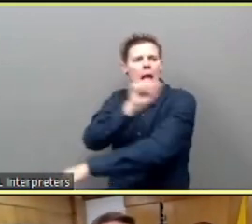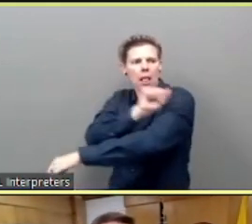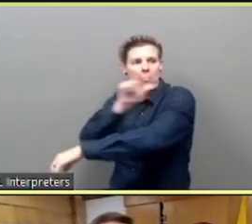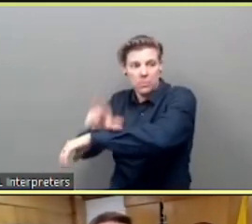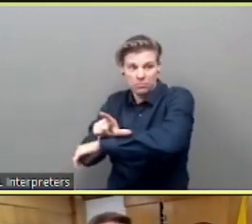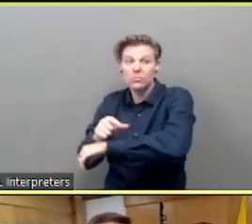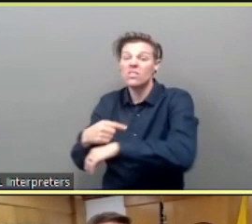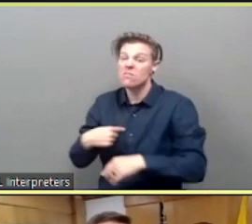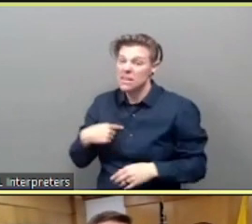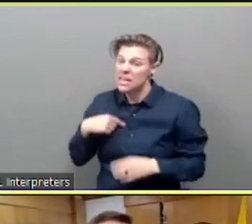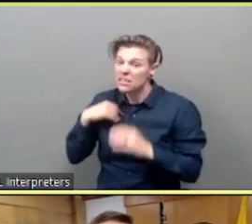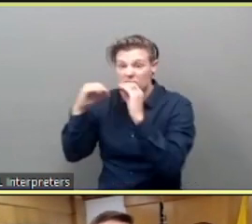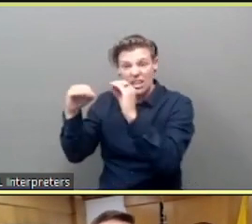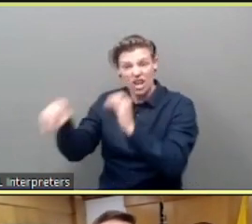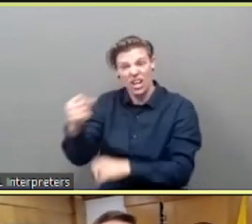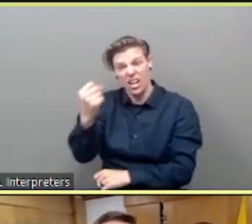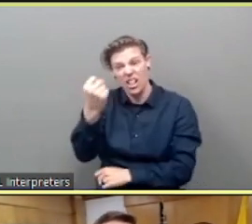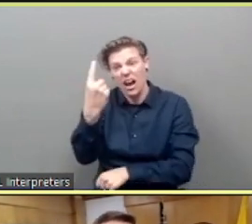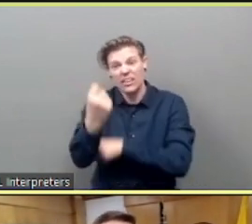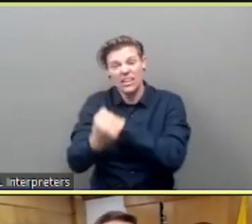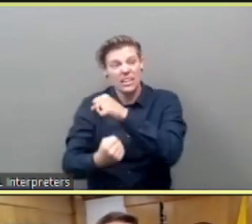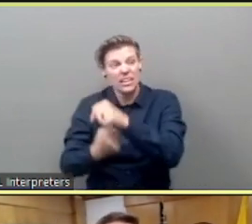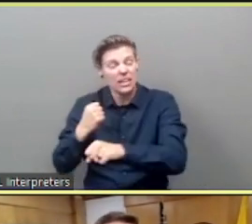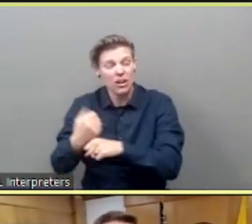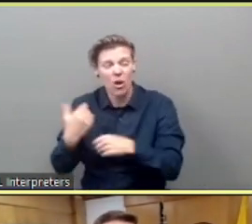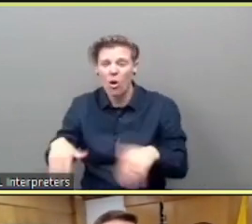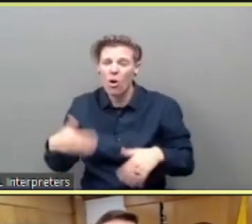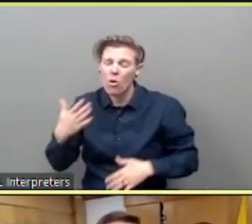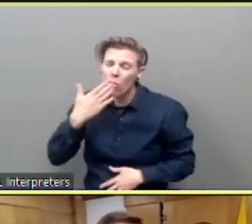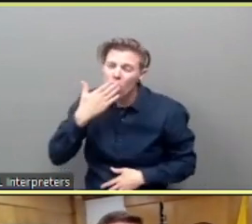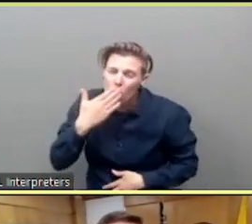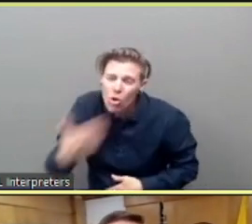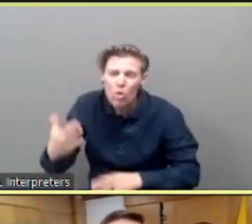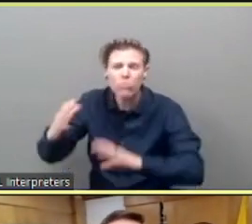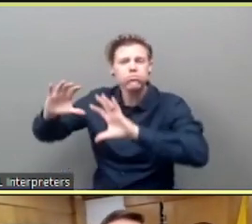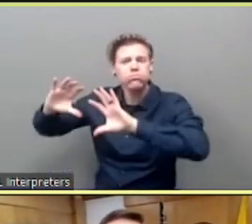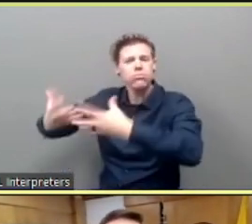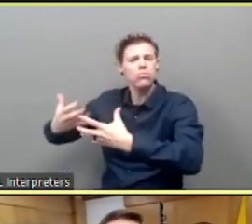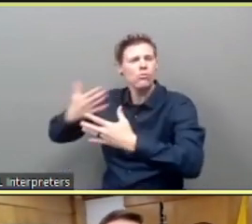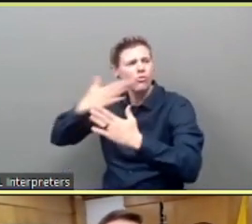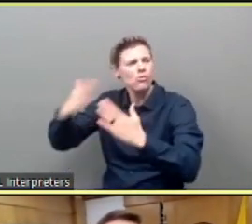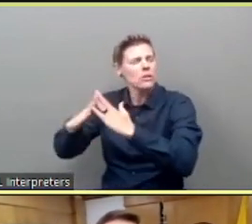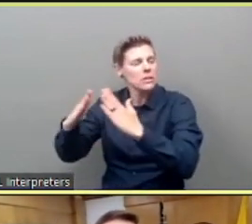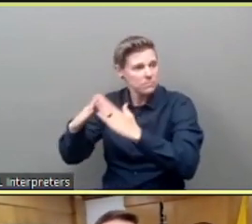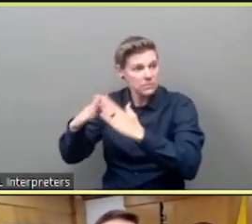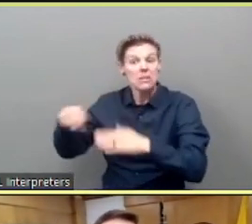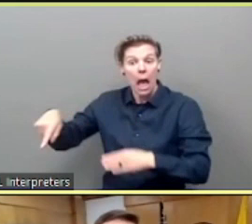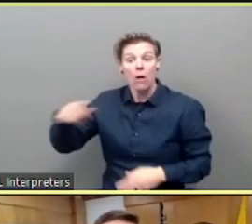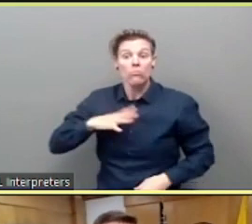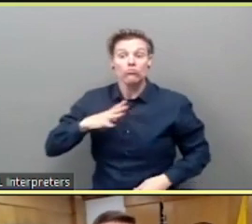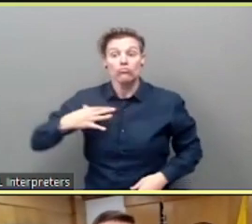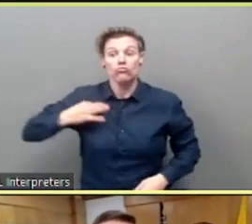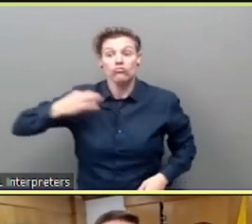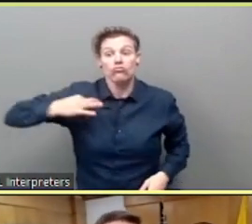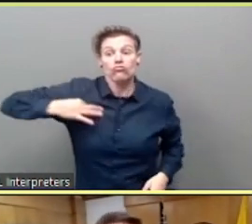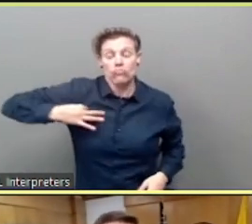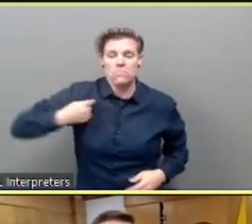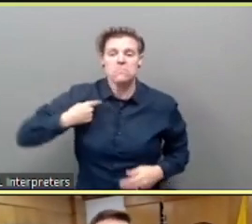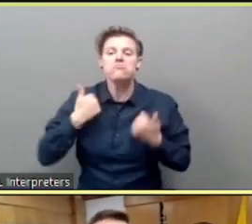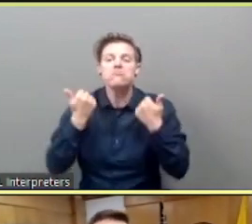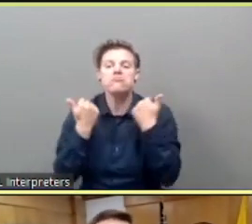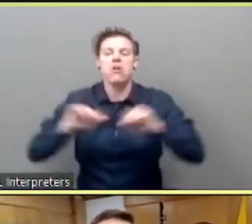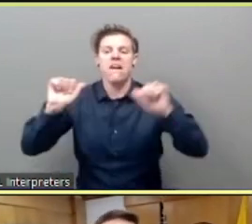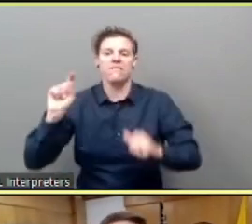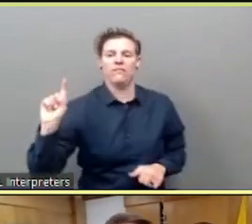a lot of good folks down there. They volunteered last week to give this a try. And so they are finding out